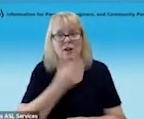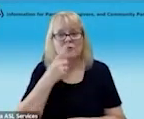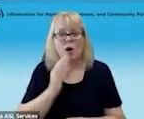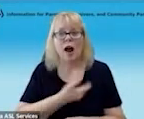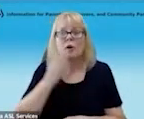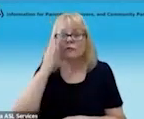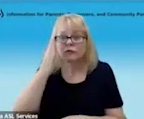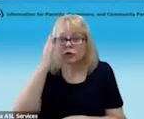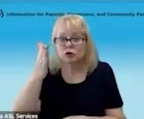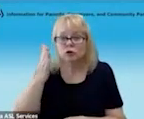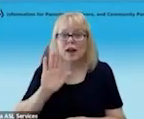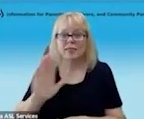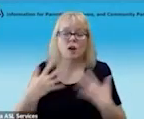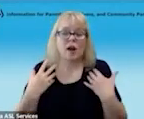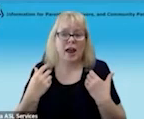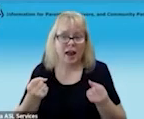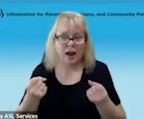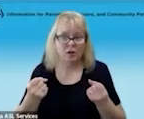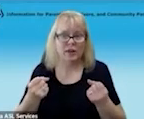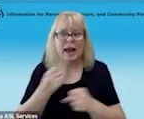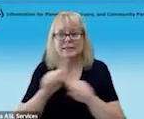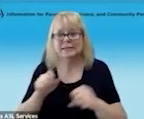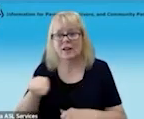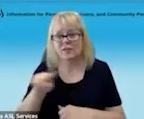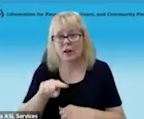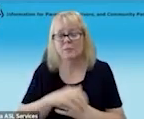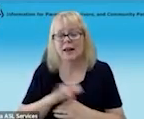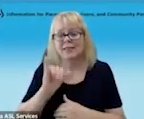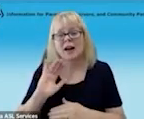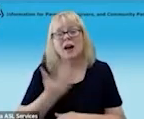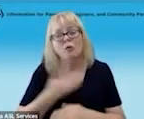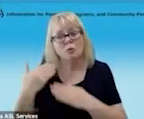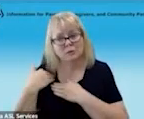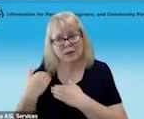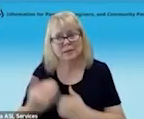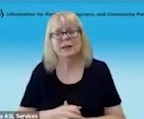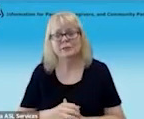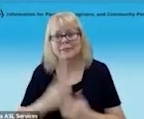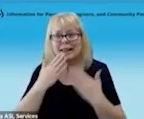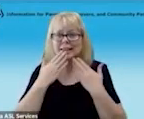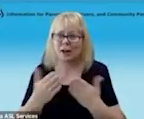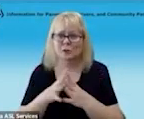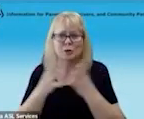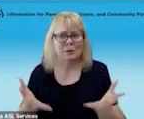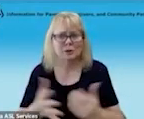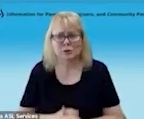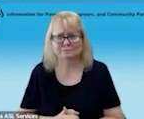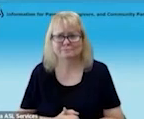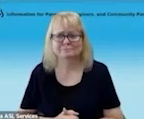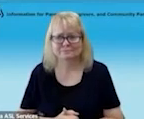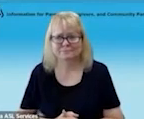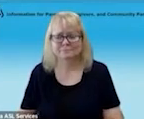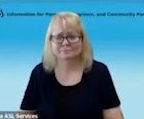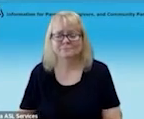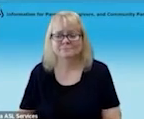we, as the village in our communities, are making sure that our children are vaccinated. It is for our